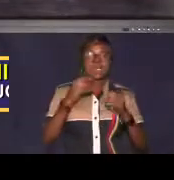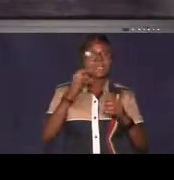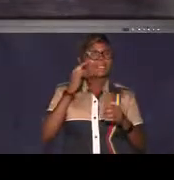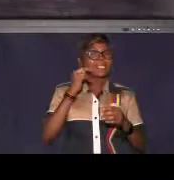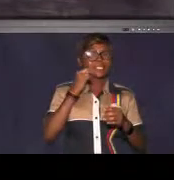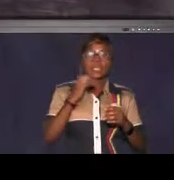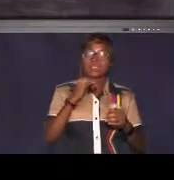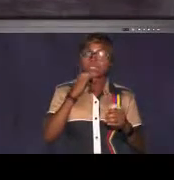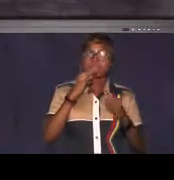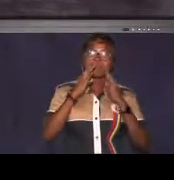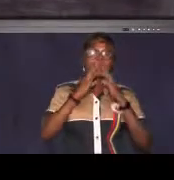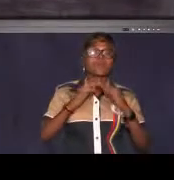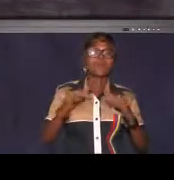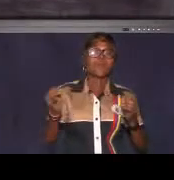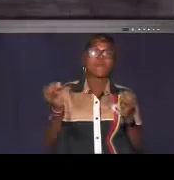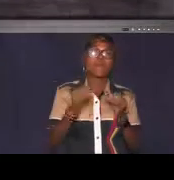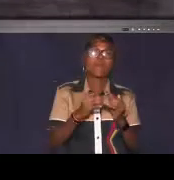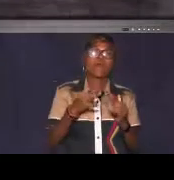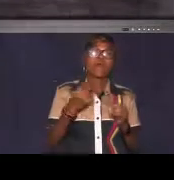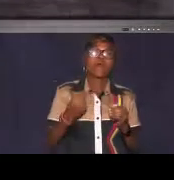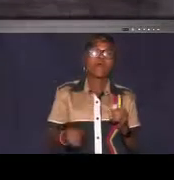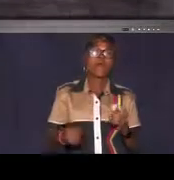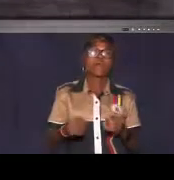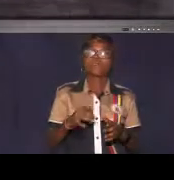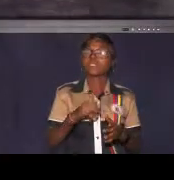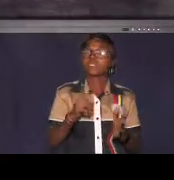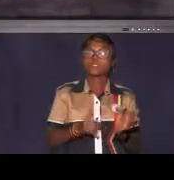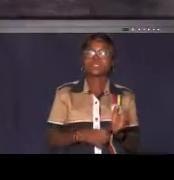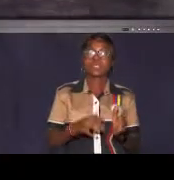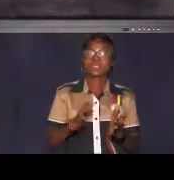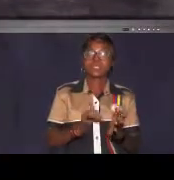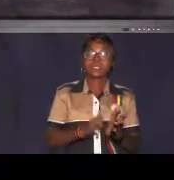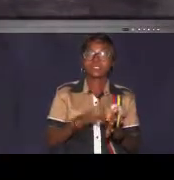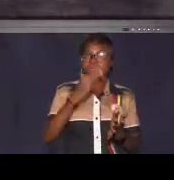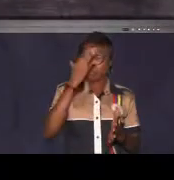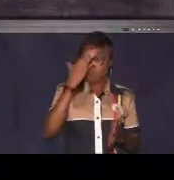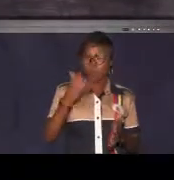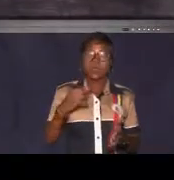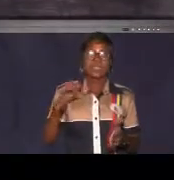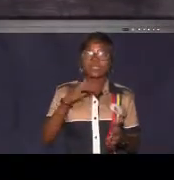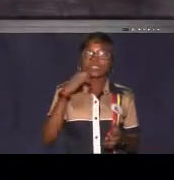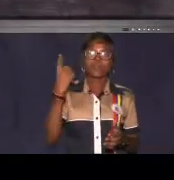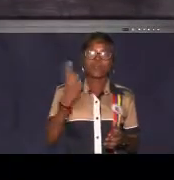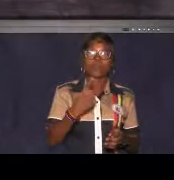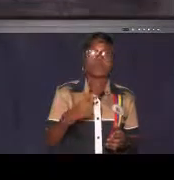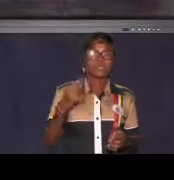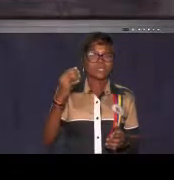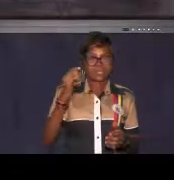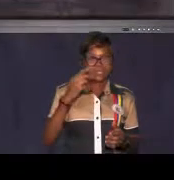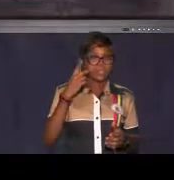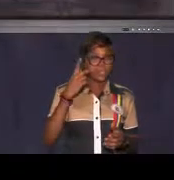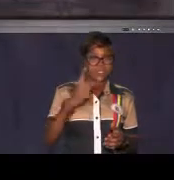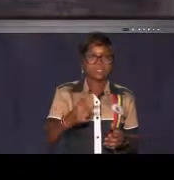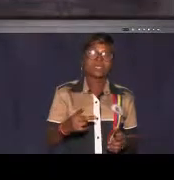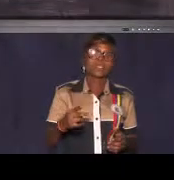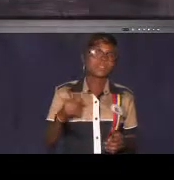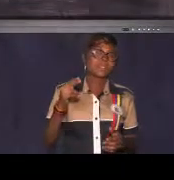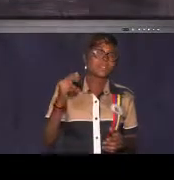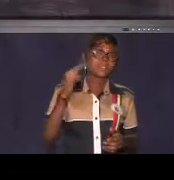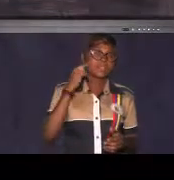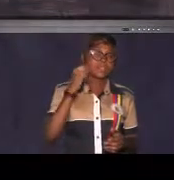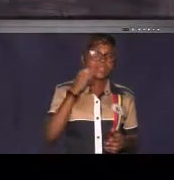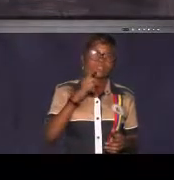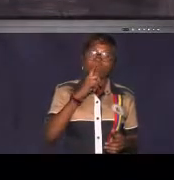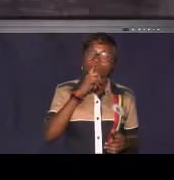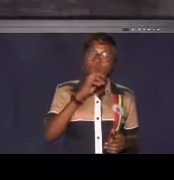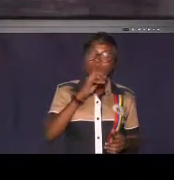blessing. Like Nigeria is blessed with more of mineral resources. That is why they always see Nigeria, or they are